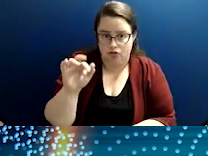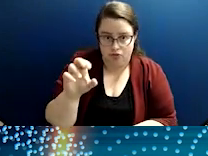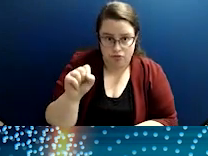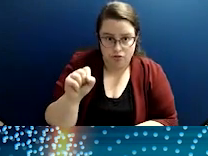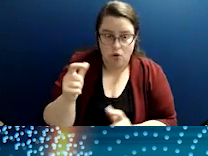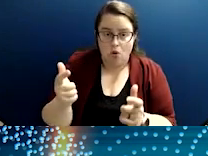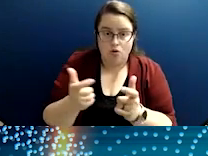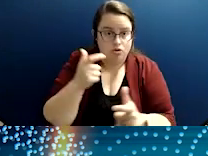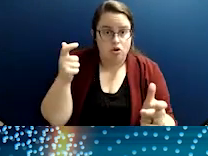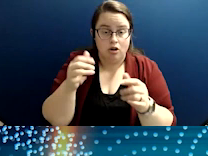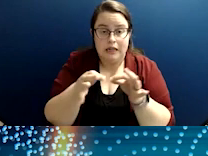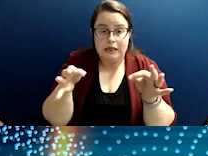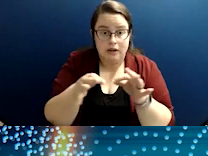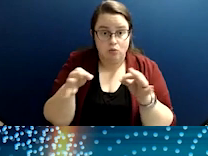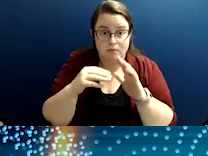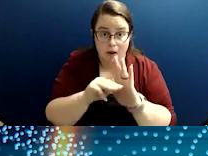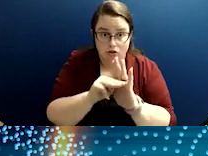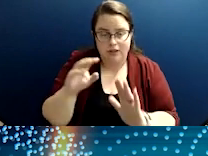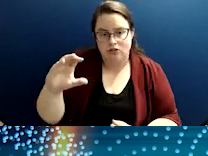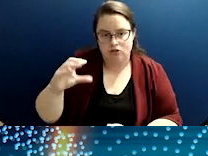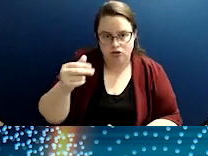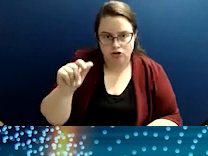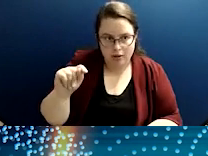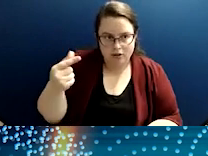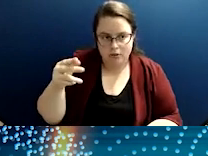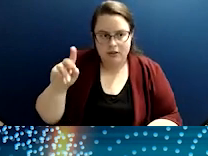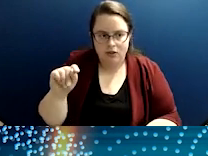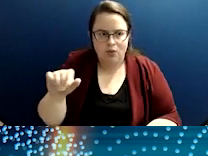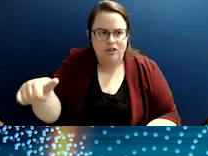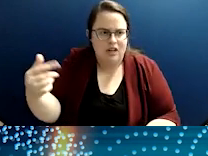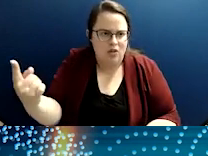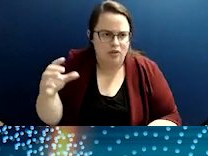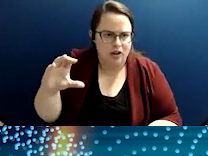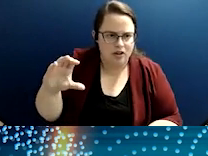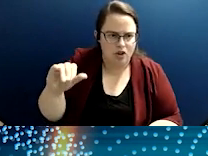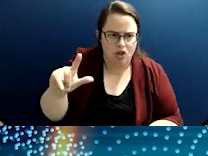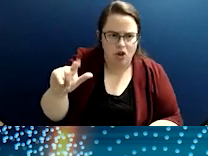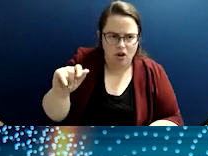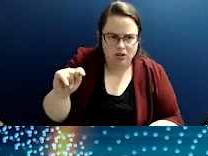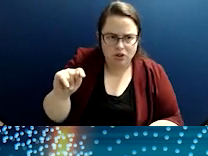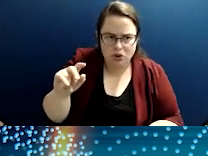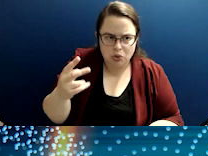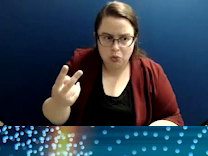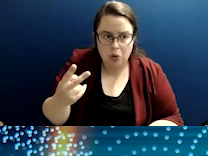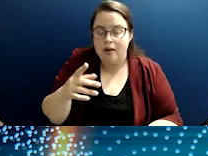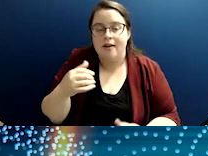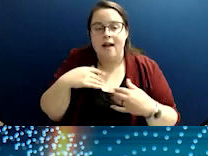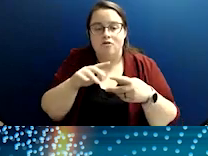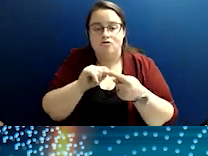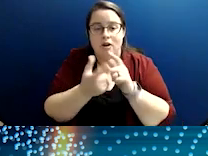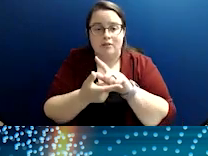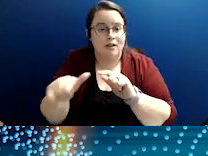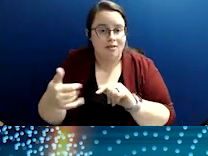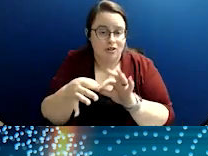that's what ChatGPT is. There's other ones like Claude 2 and so on. They can translate hundreds of languages in dialects, like